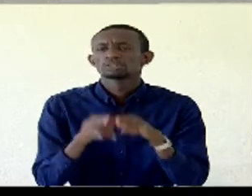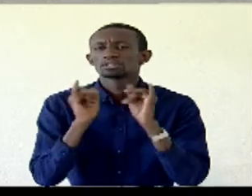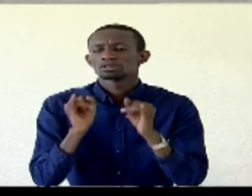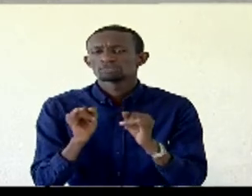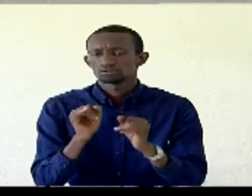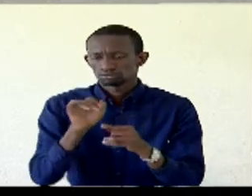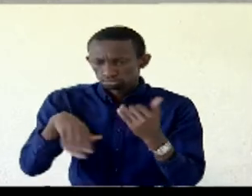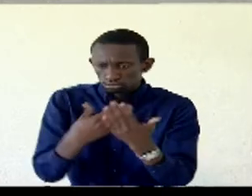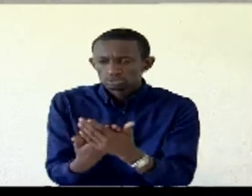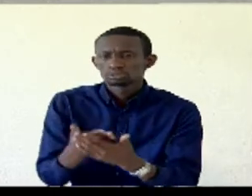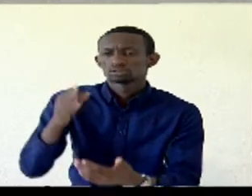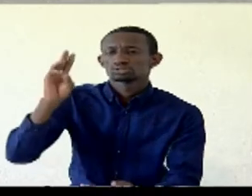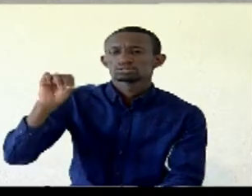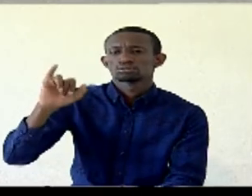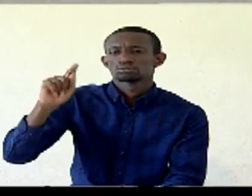mitosis?